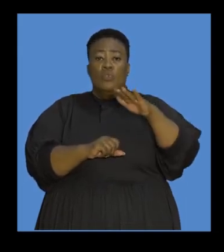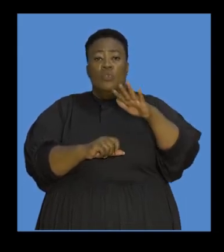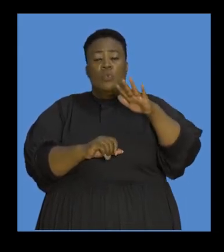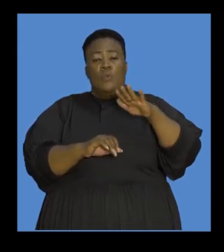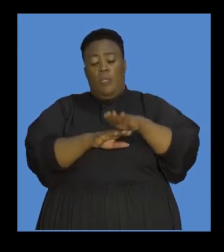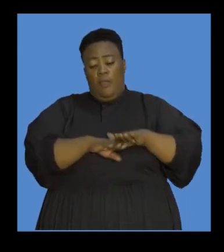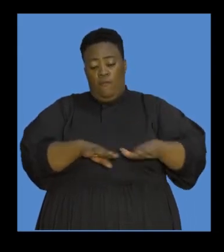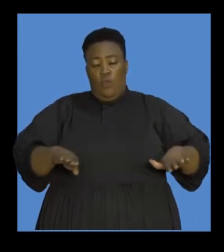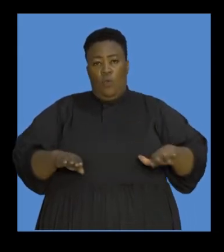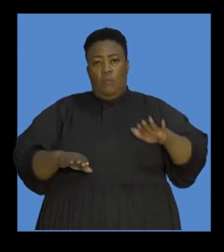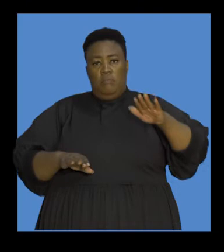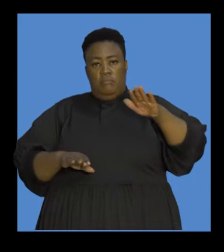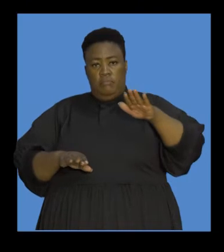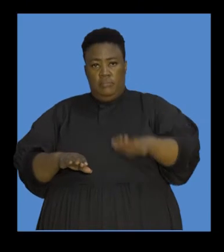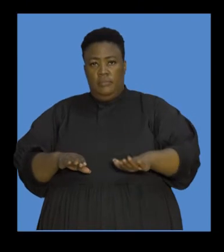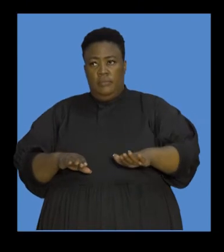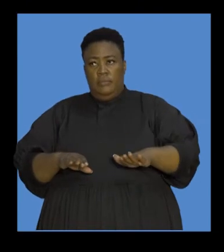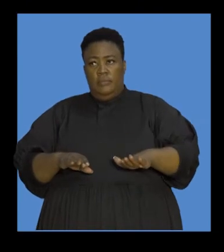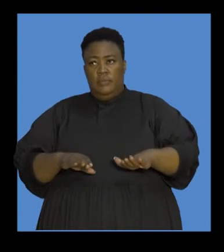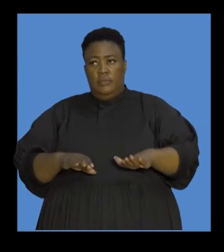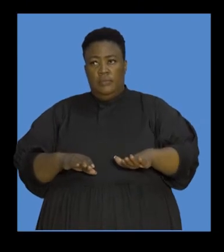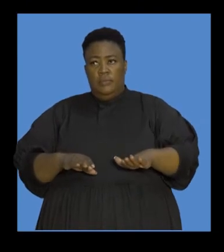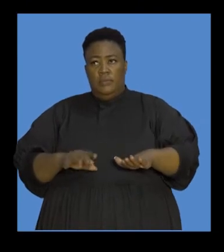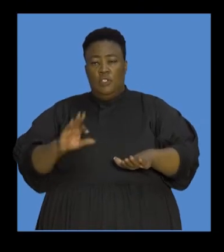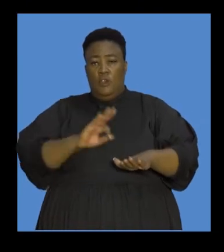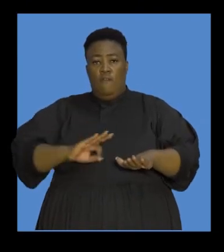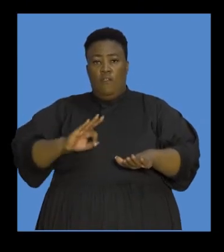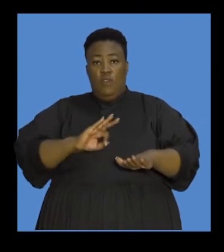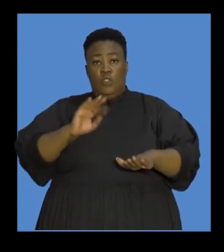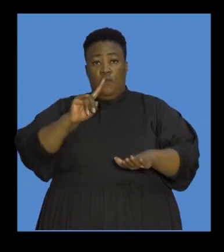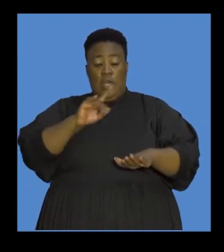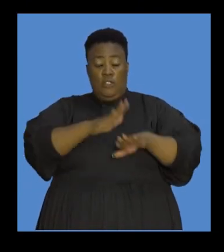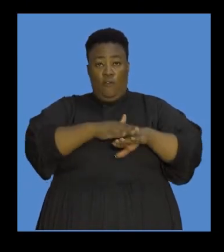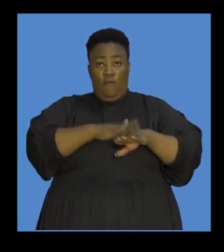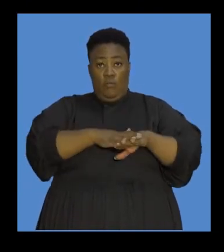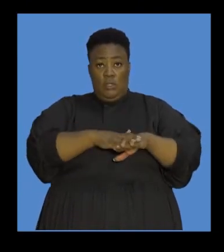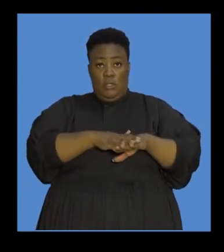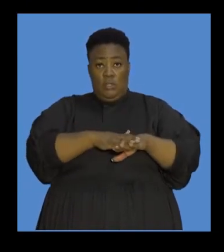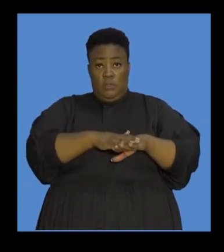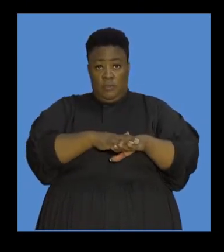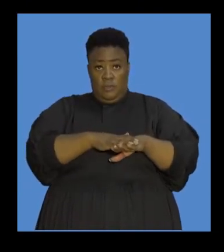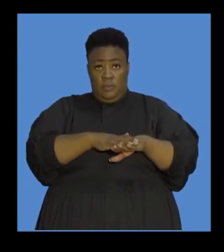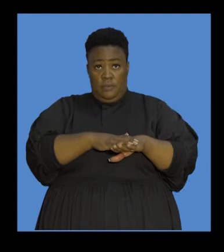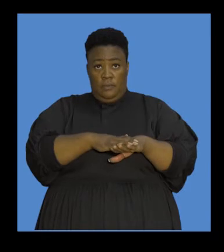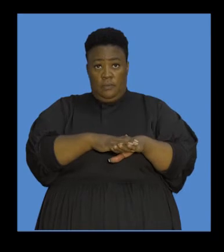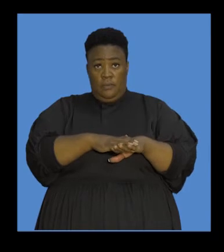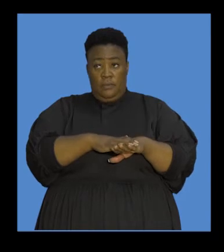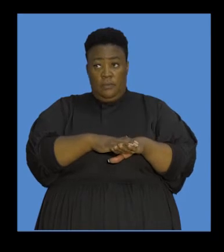you pushing down. So this is the force of your foot